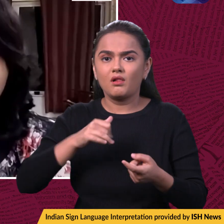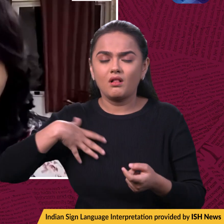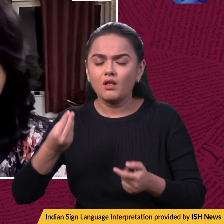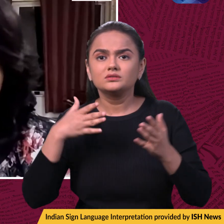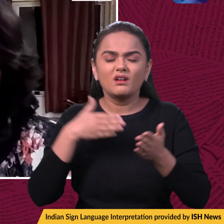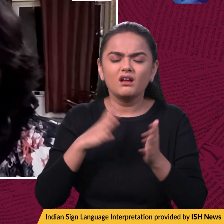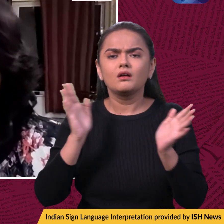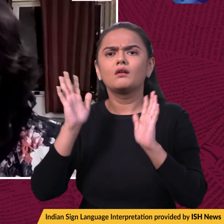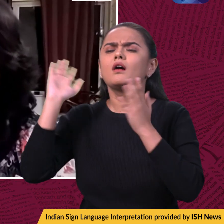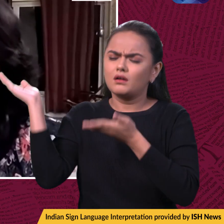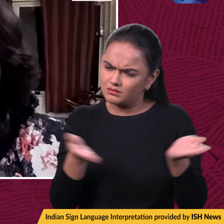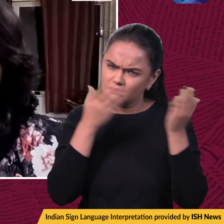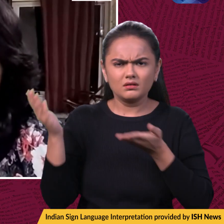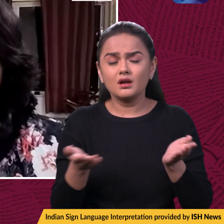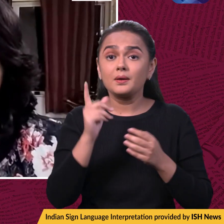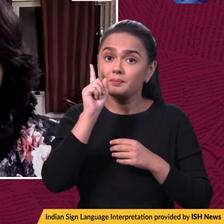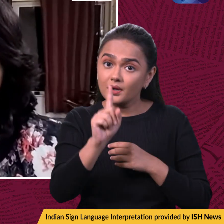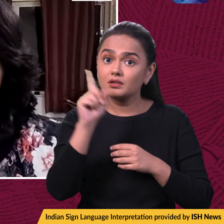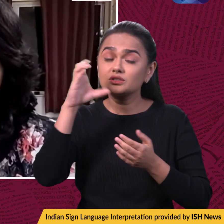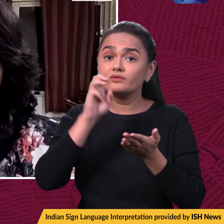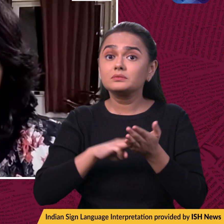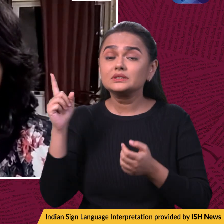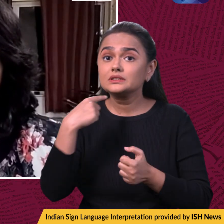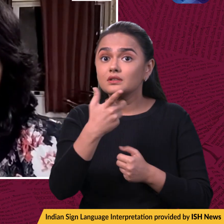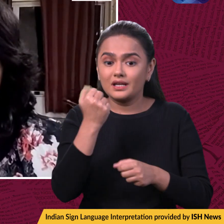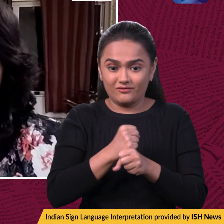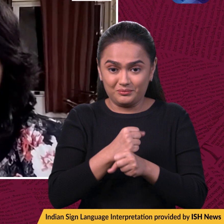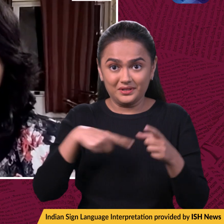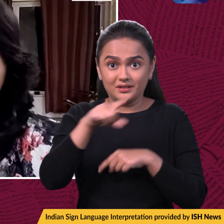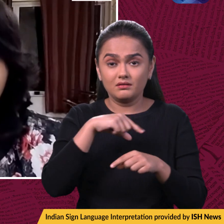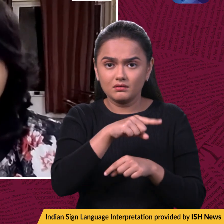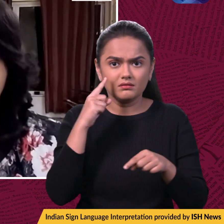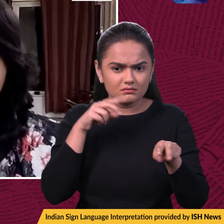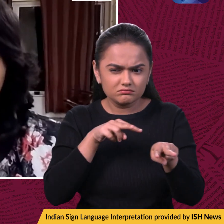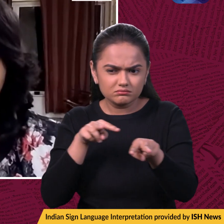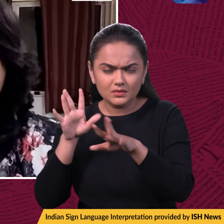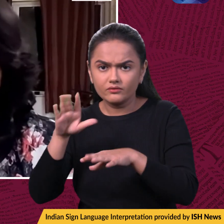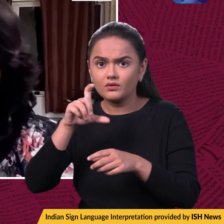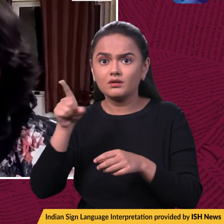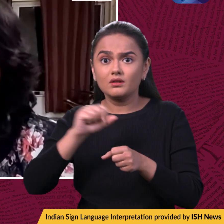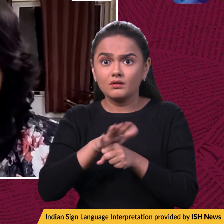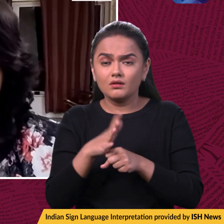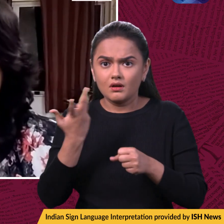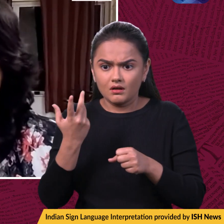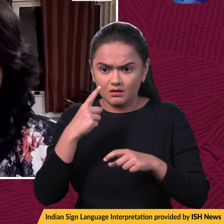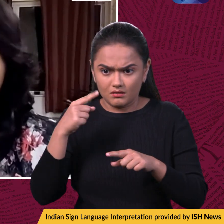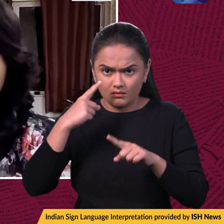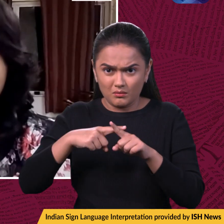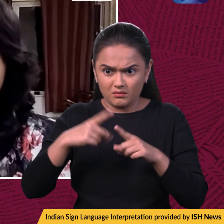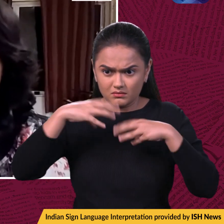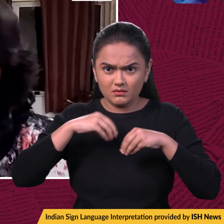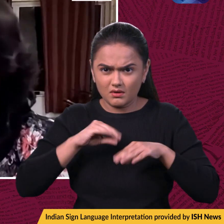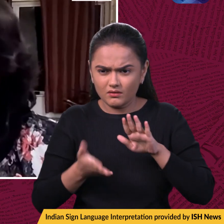not affected. However, the Chief Minister also said that the government was monitoring the COVID-19 positivity rate